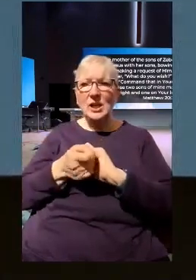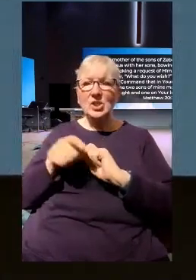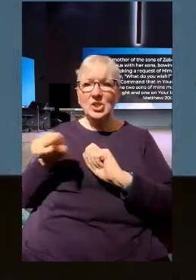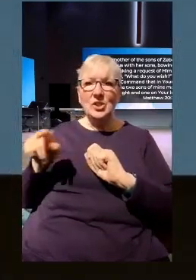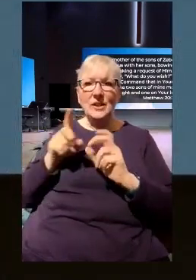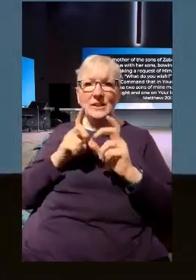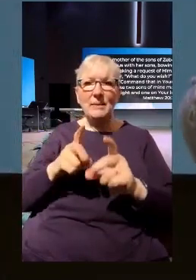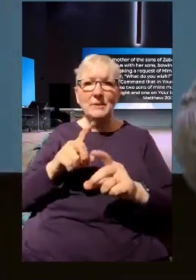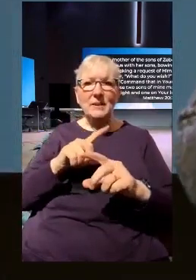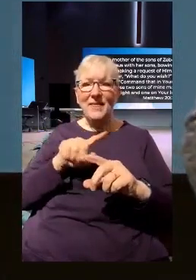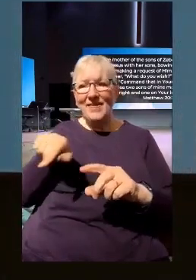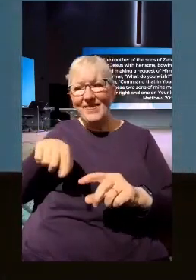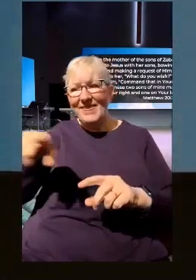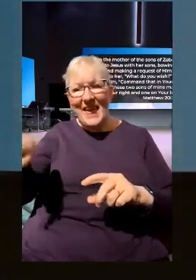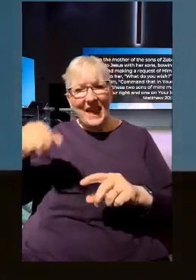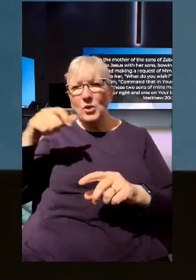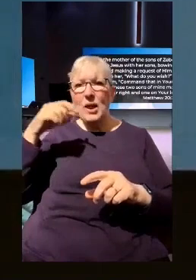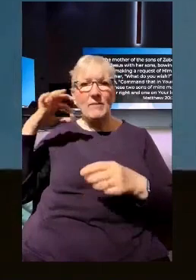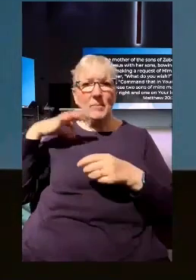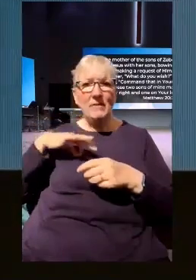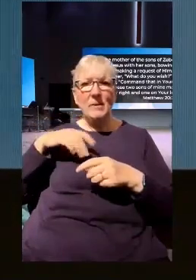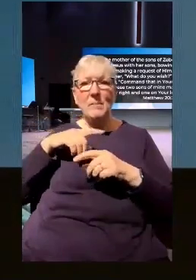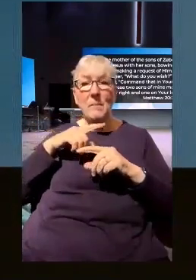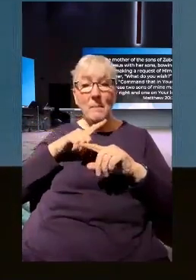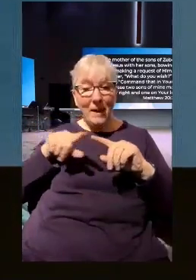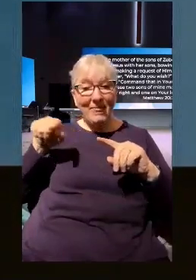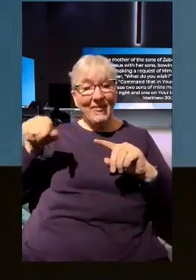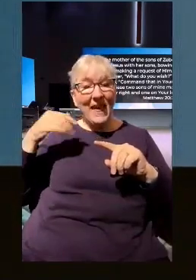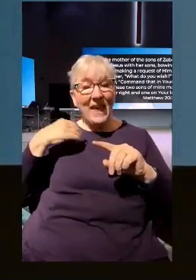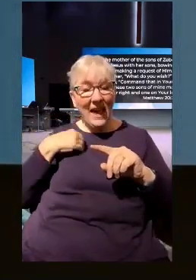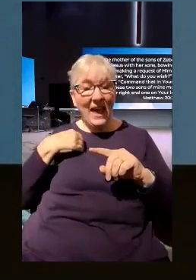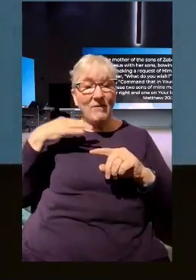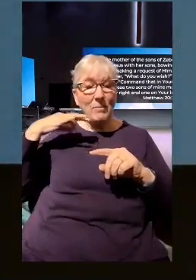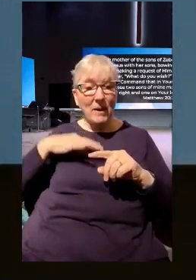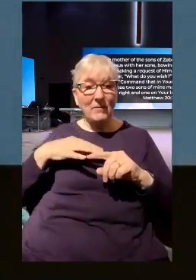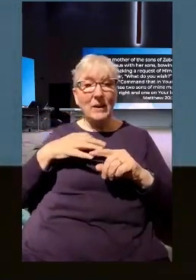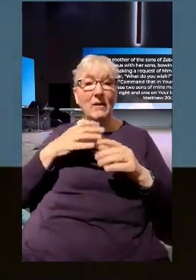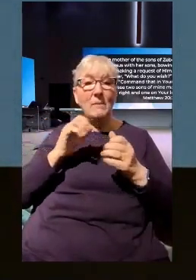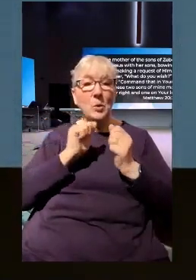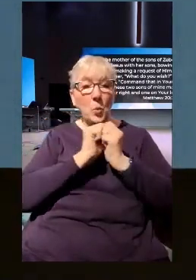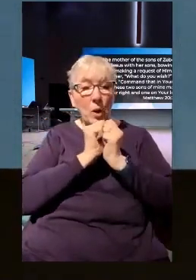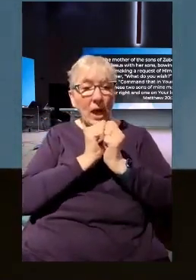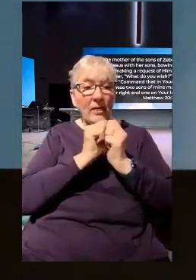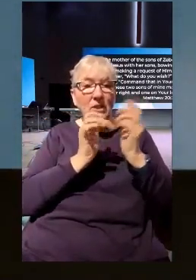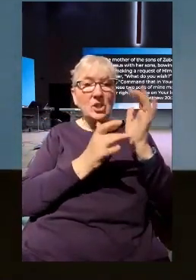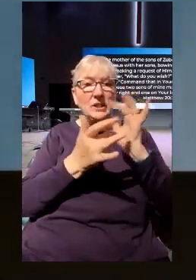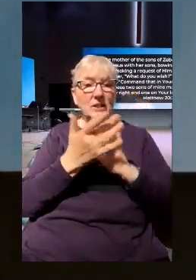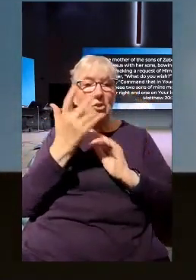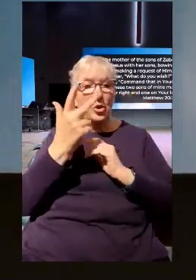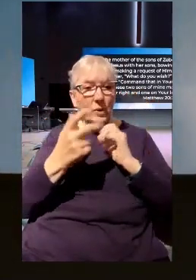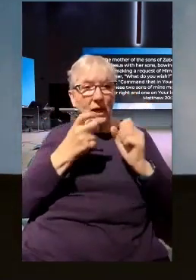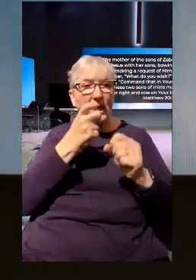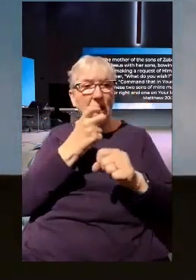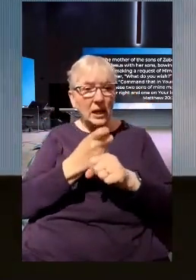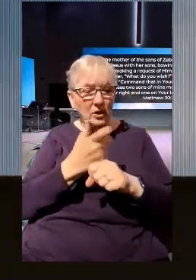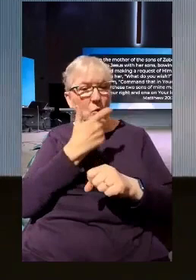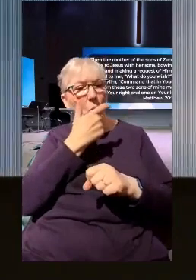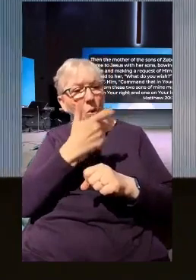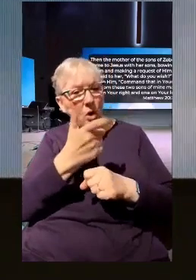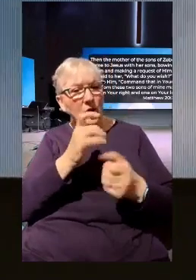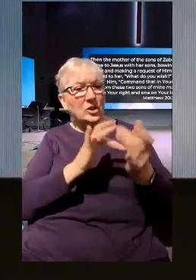is 3 years of walking with Jesus, of having been taught by him, of having watched him humbly serve